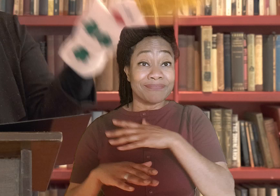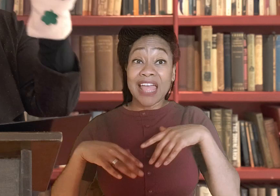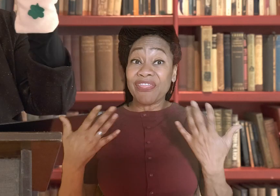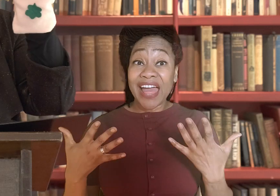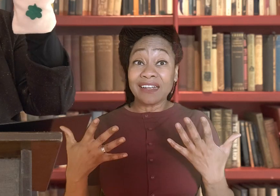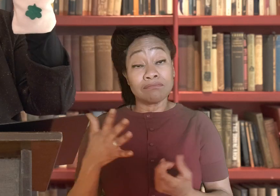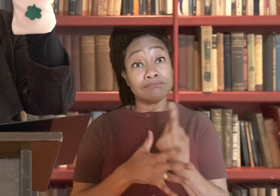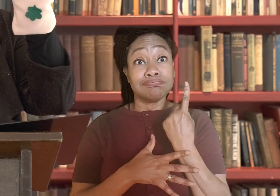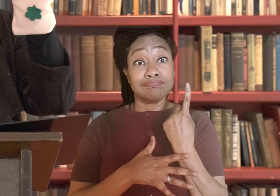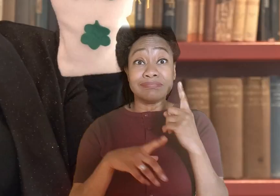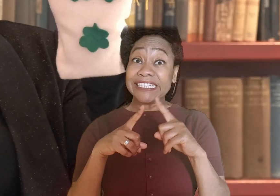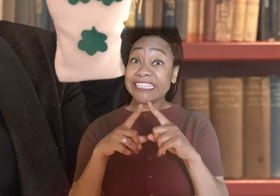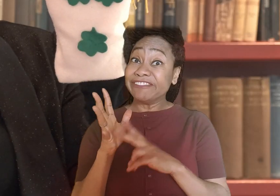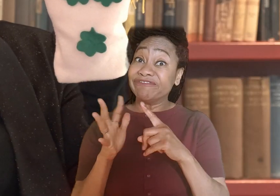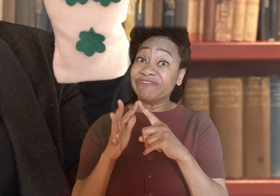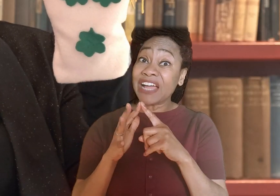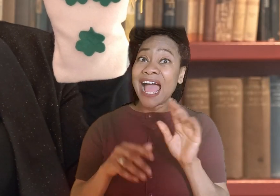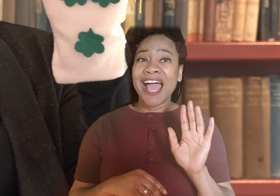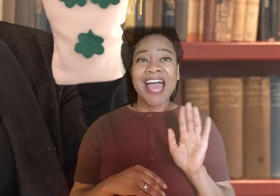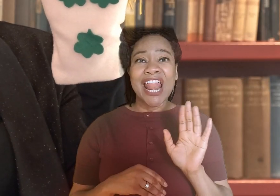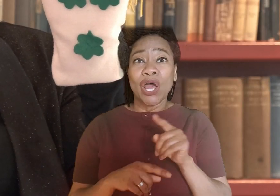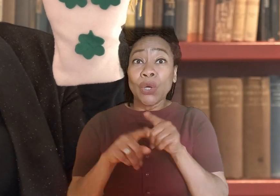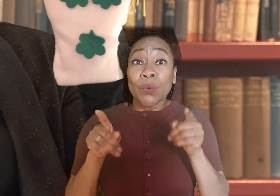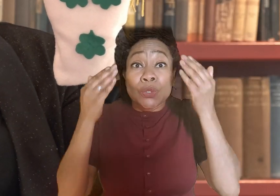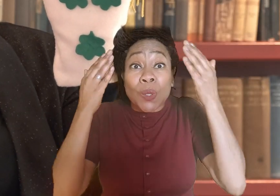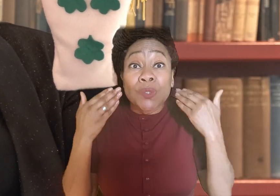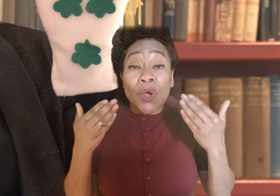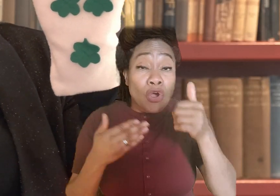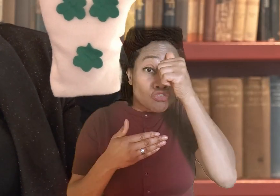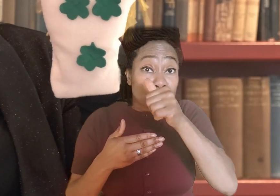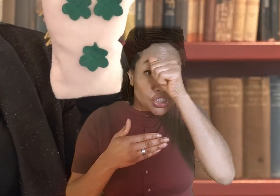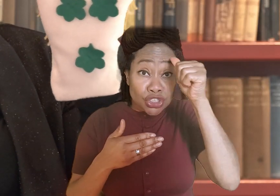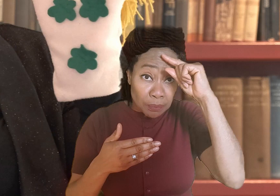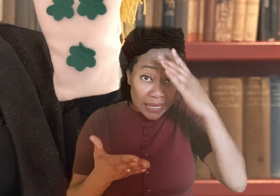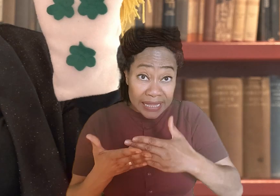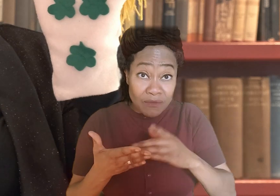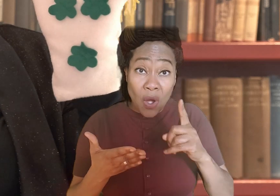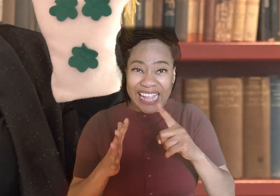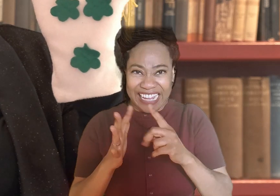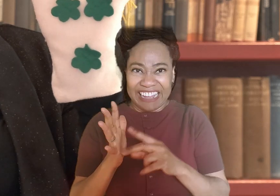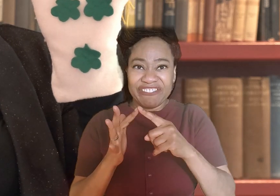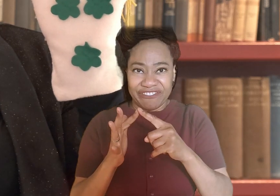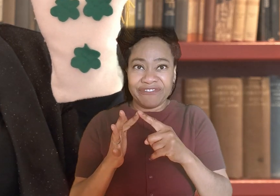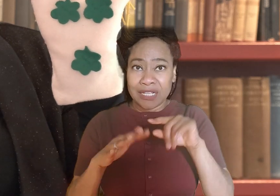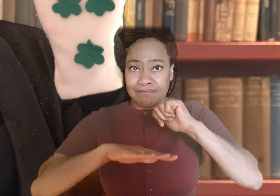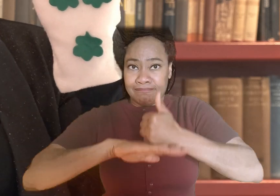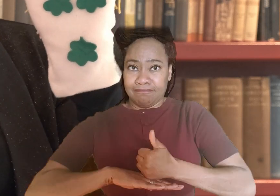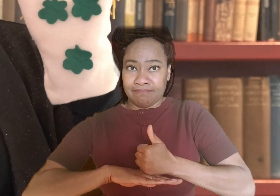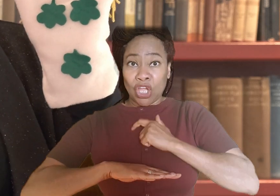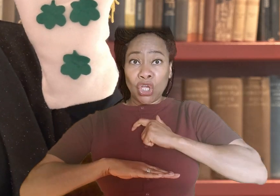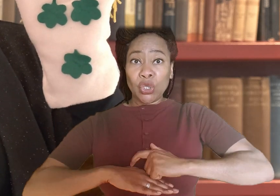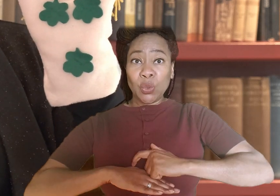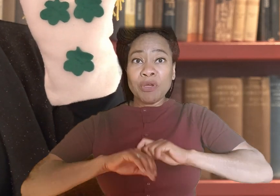Eve. Hello! For those of you who don't know, in Christian doctrine, Eve is one of the founders of the human race. She